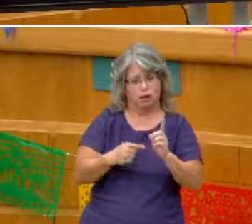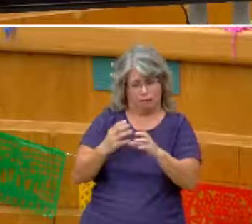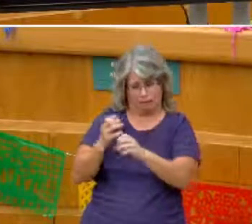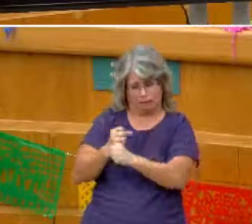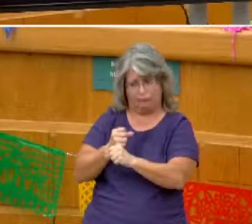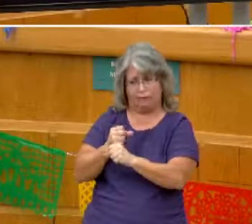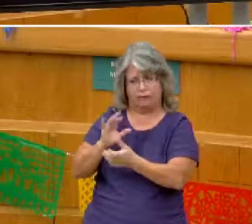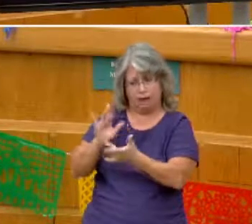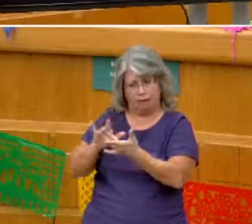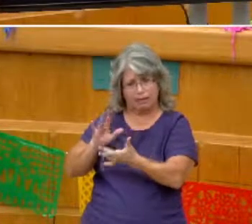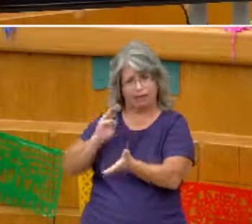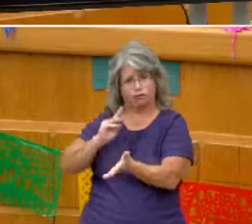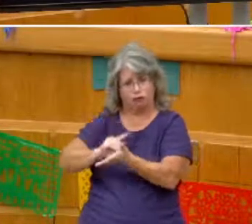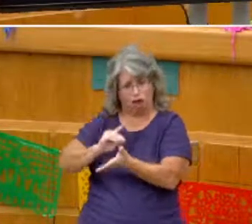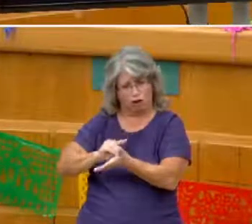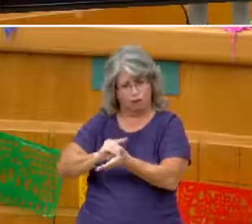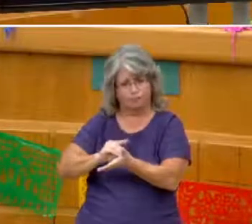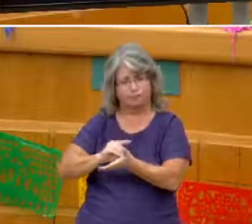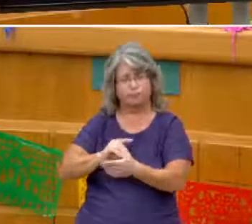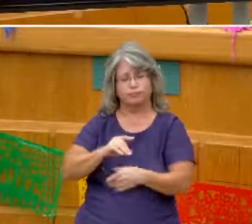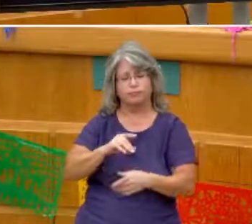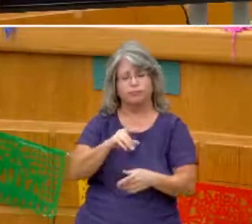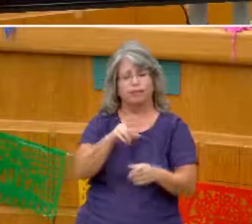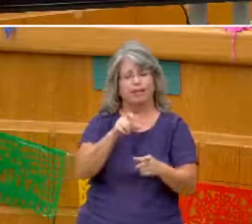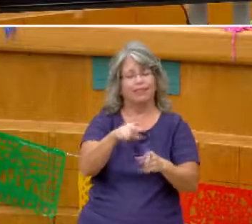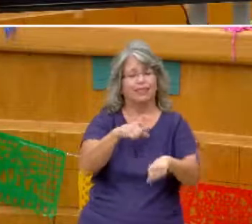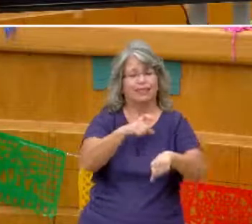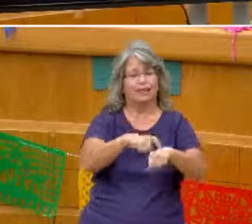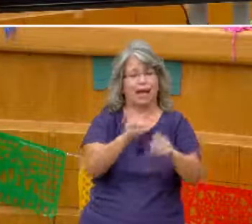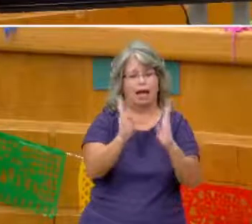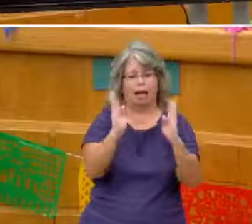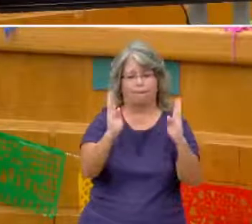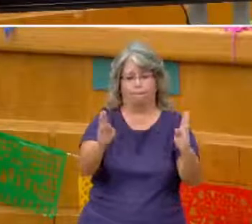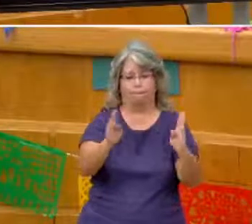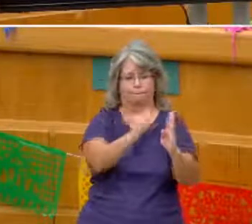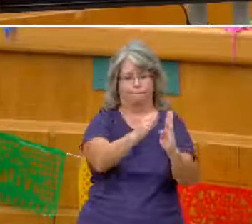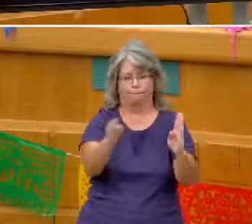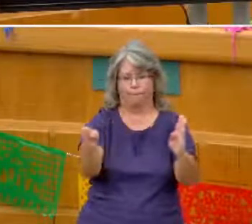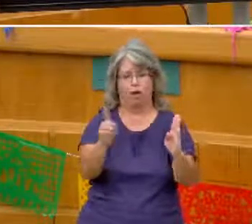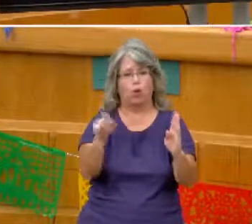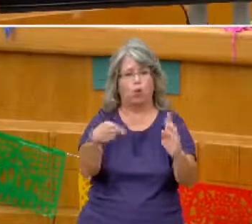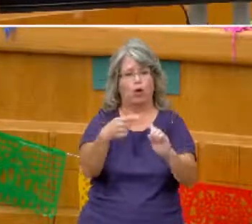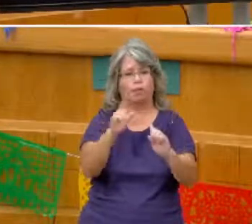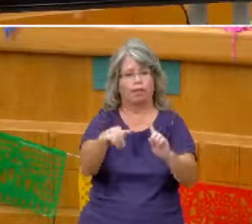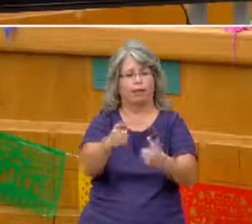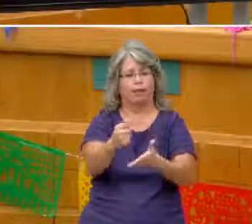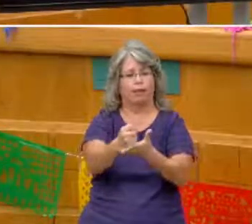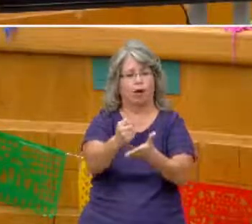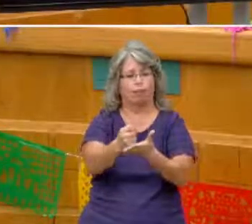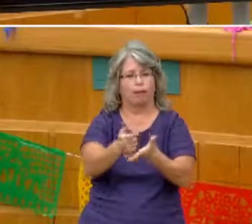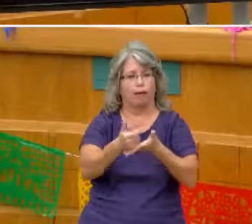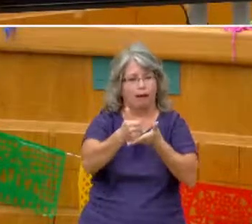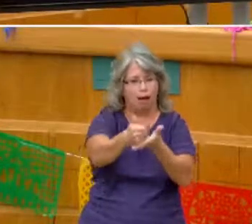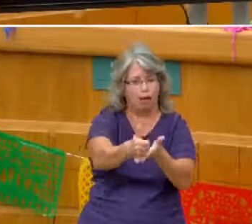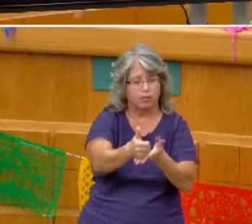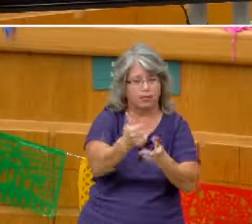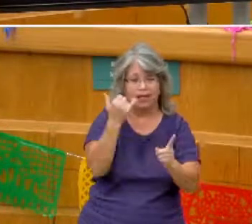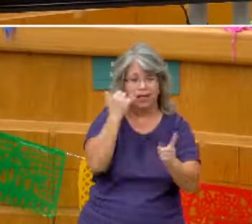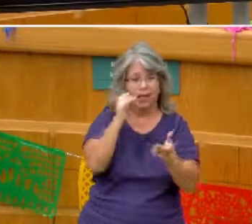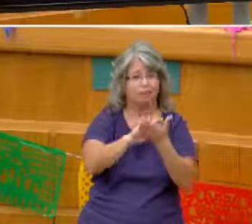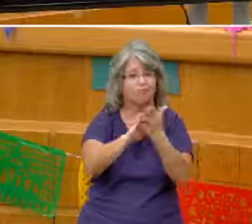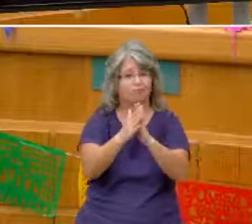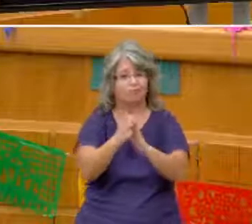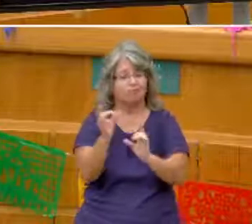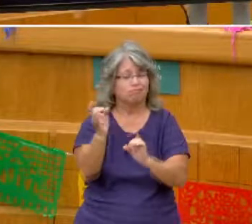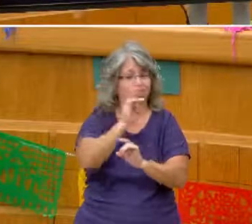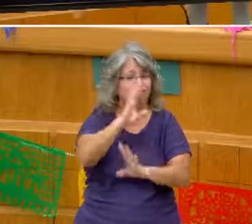and that window closes if you become too ill. I would love to see the numbers continue to go down, but from